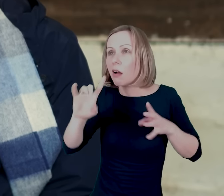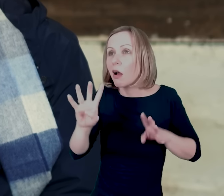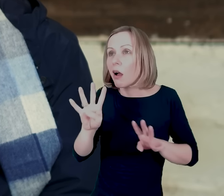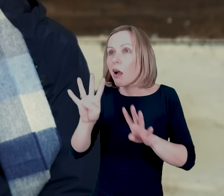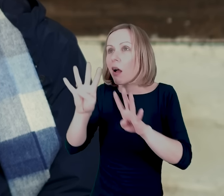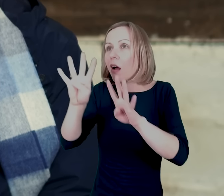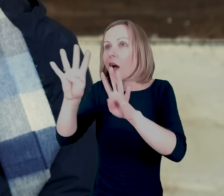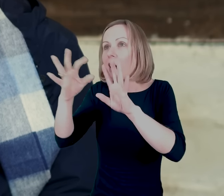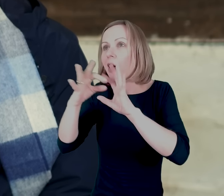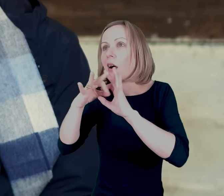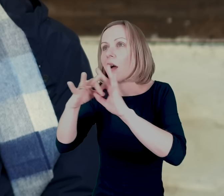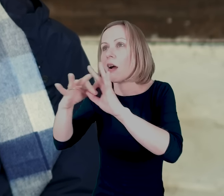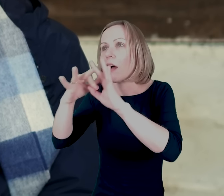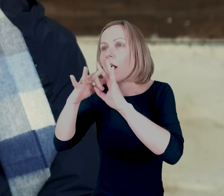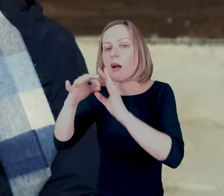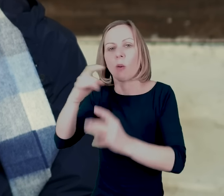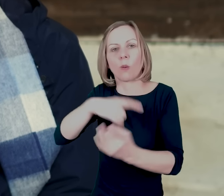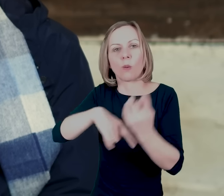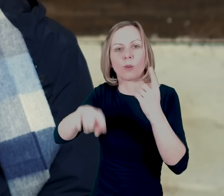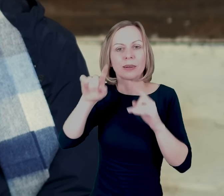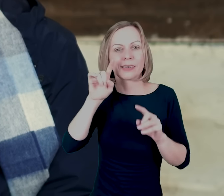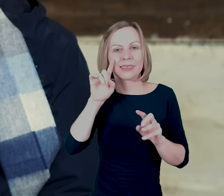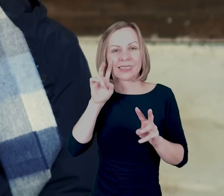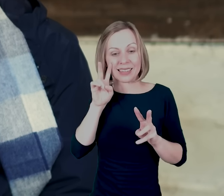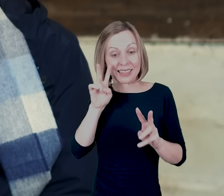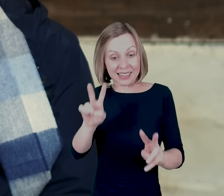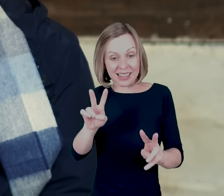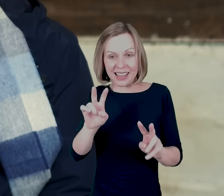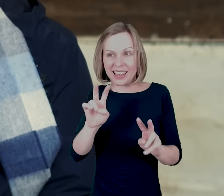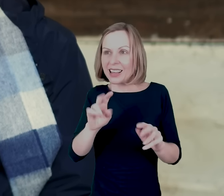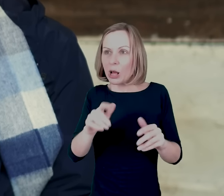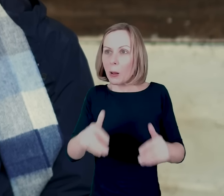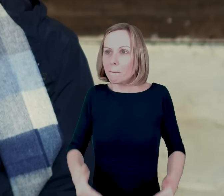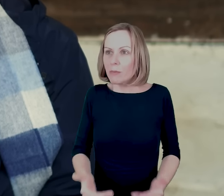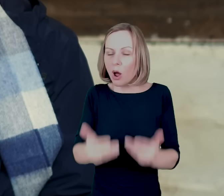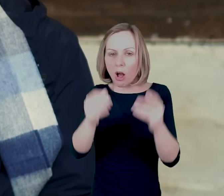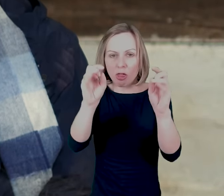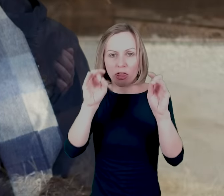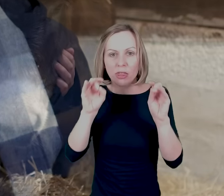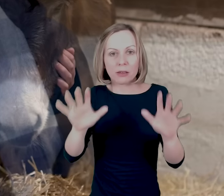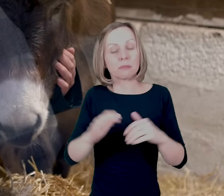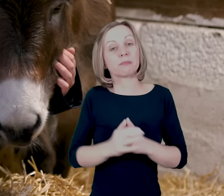to come closer so that we too can become witnesses of this miraculous birth.